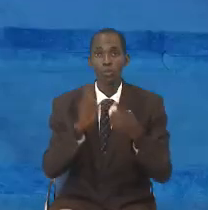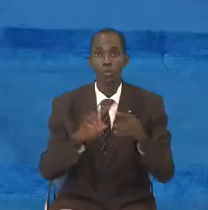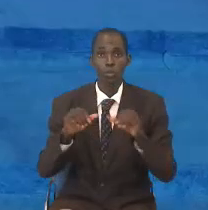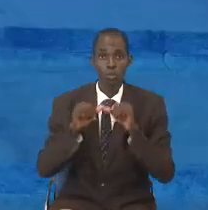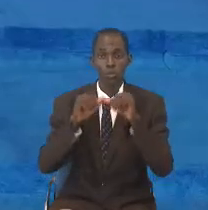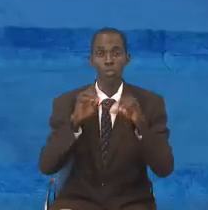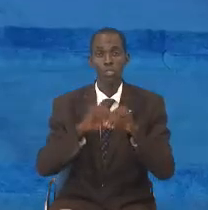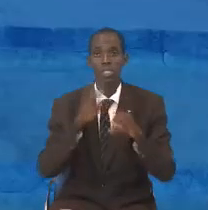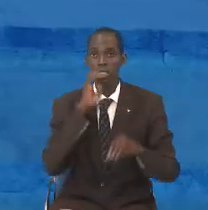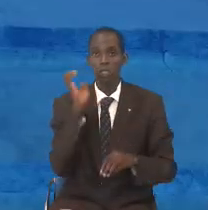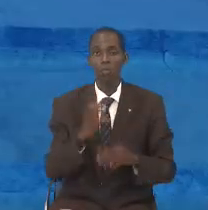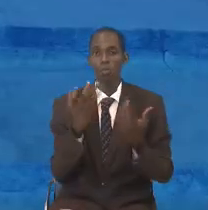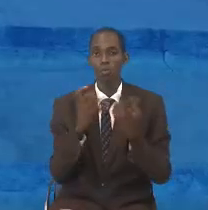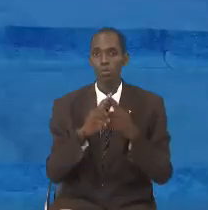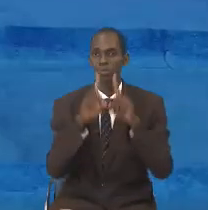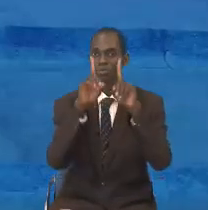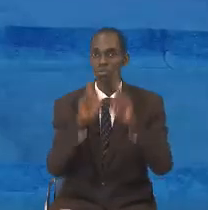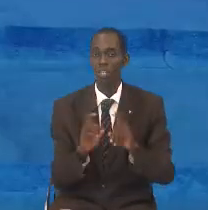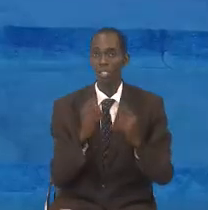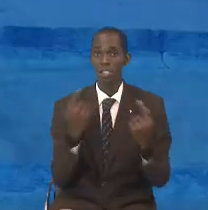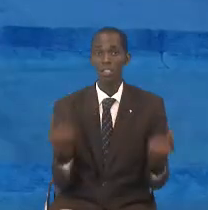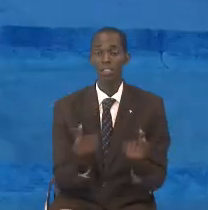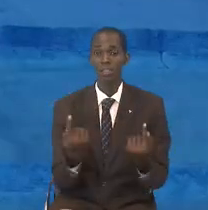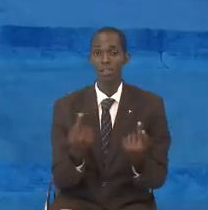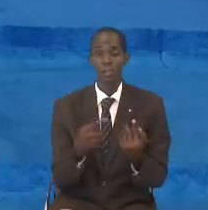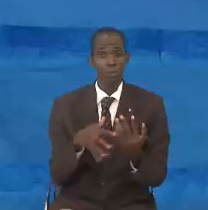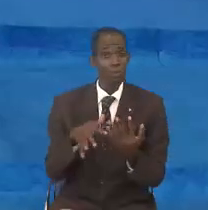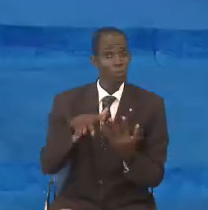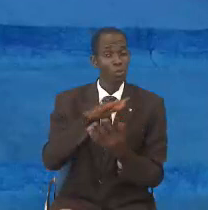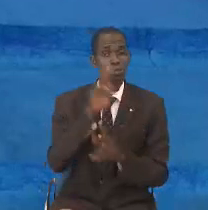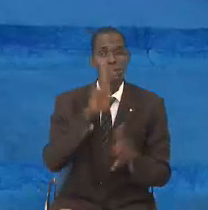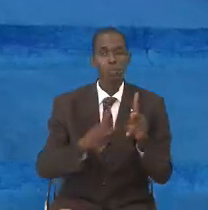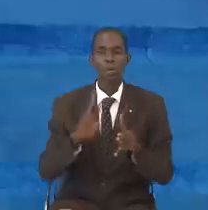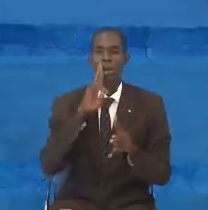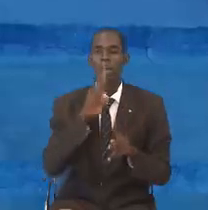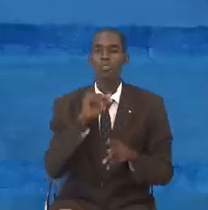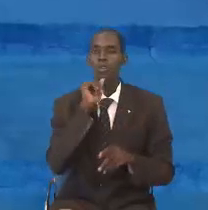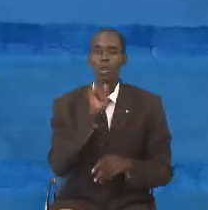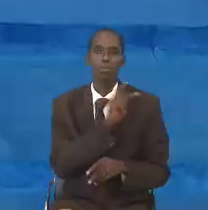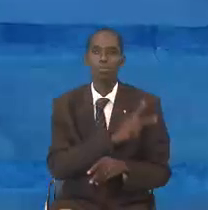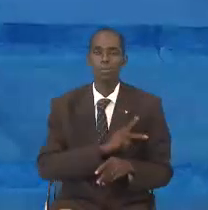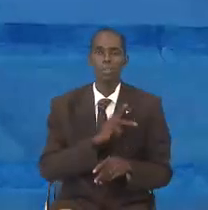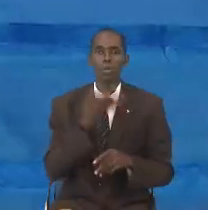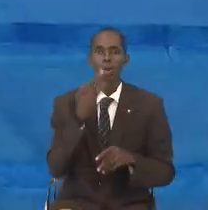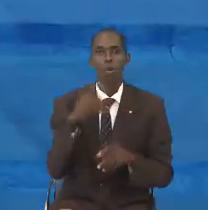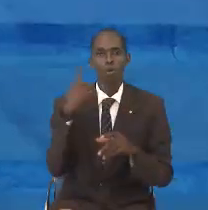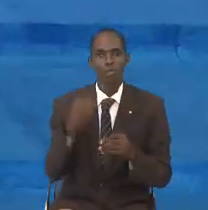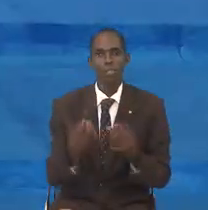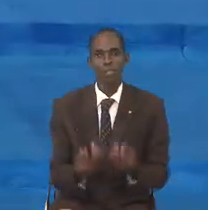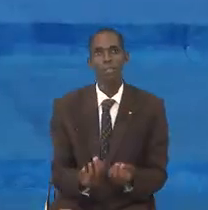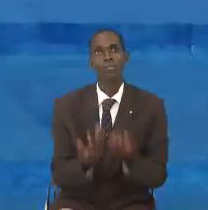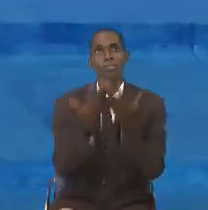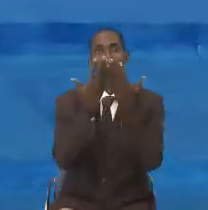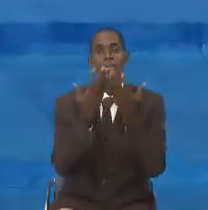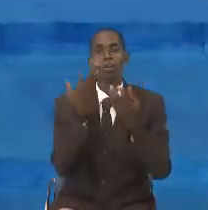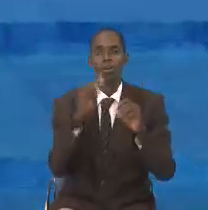to try sin. Those people are not appreciative of the sacrifice of Christ. Those